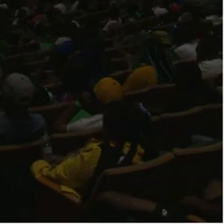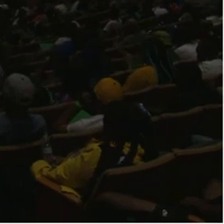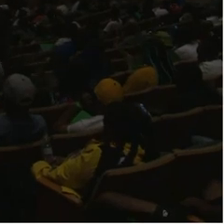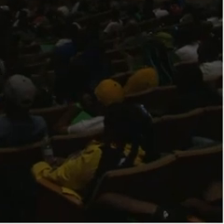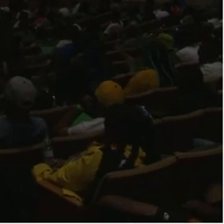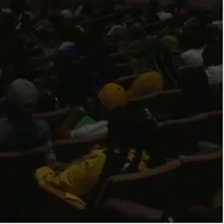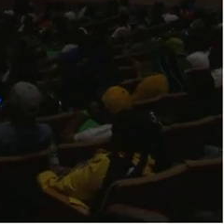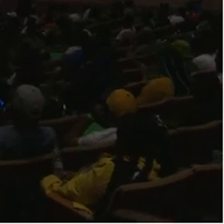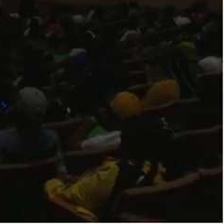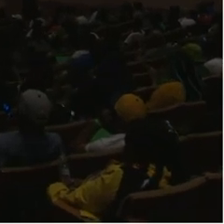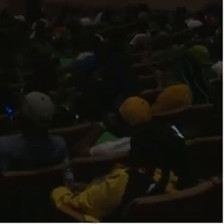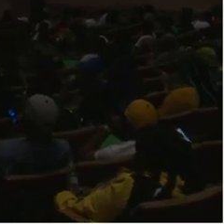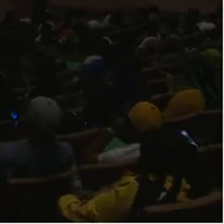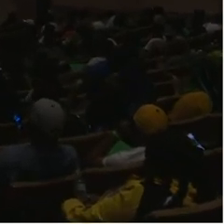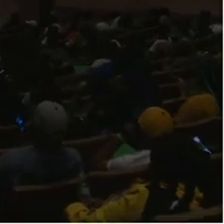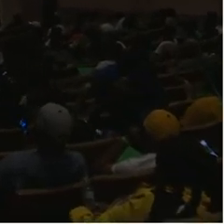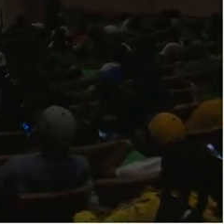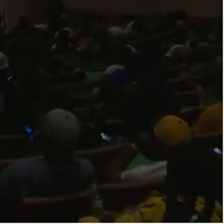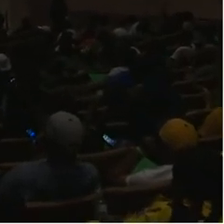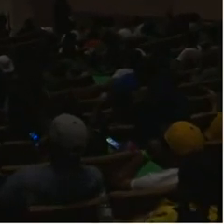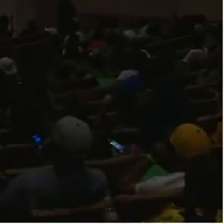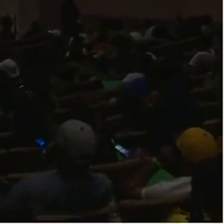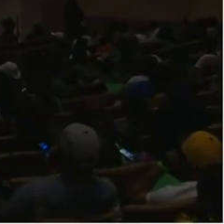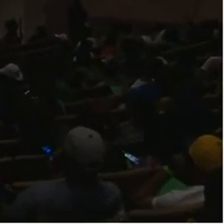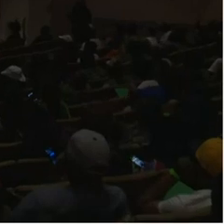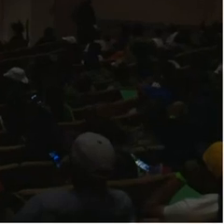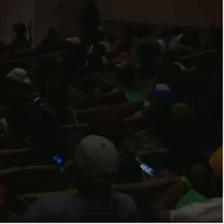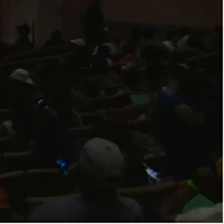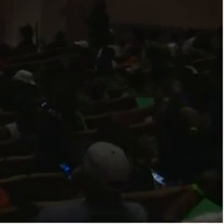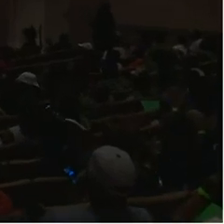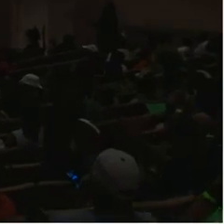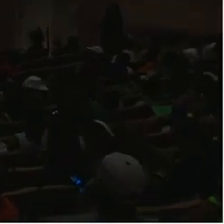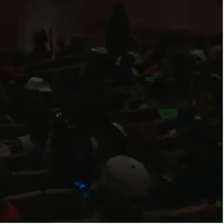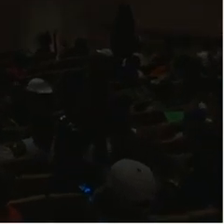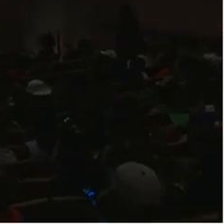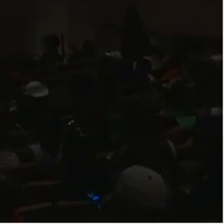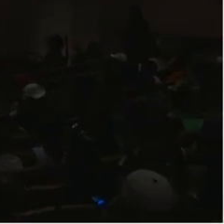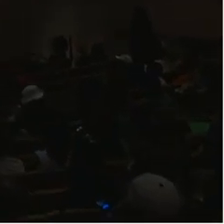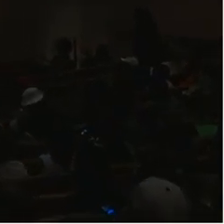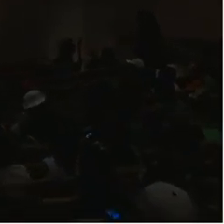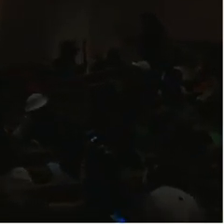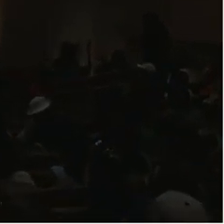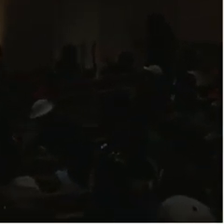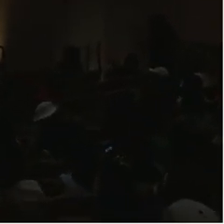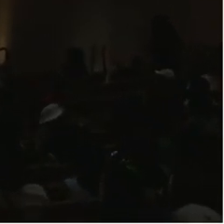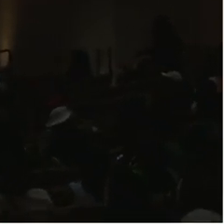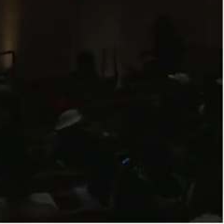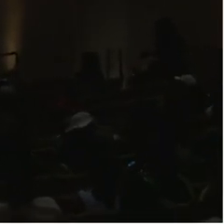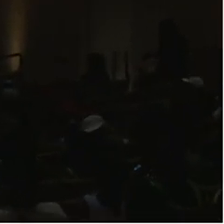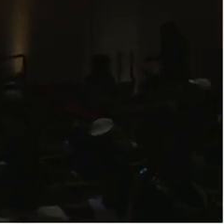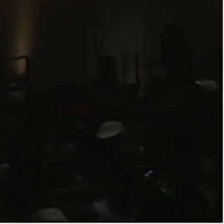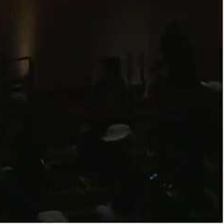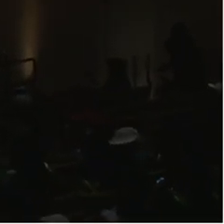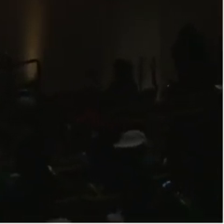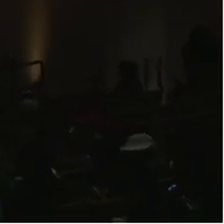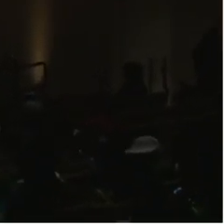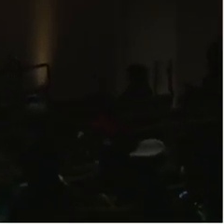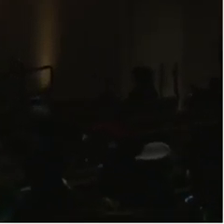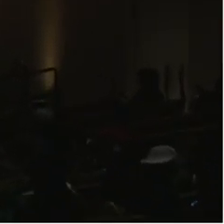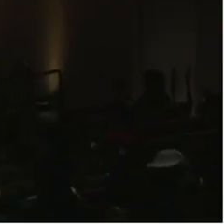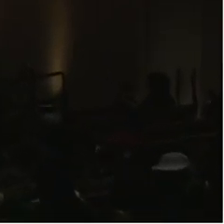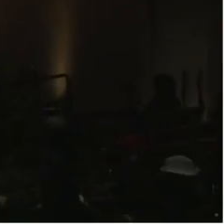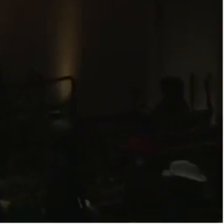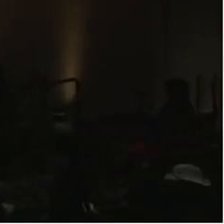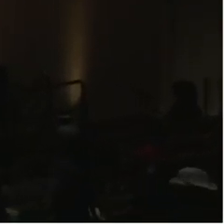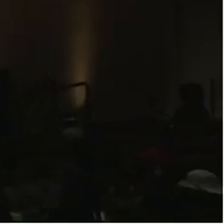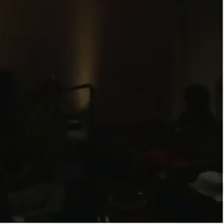I thought it was going to be me. She's right here right now. Give her a round of applause. Thank you. How you doing, Mayor Bowser? I'm blessed. I'm so happy